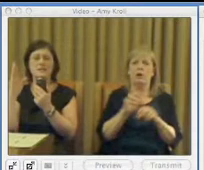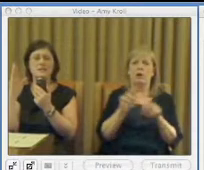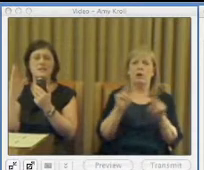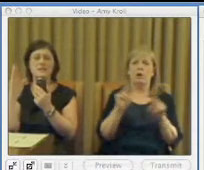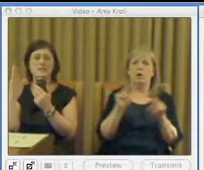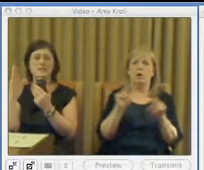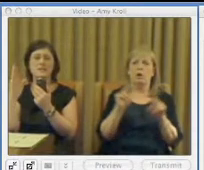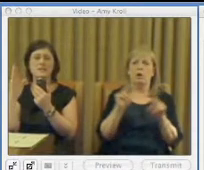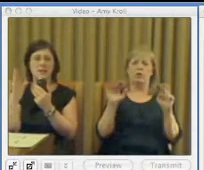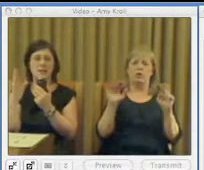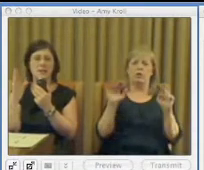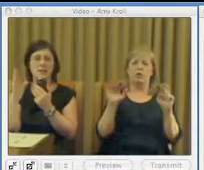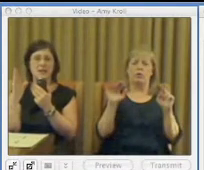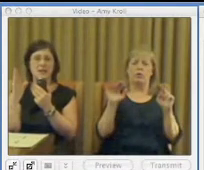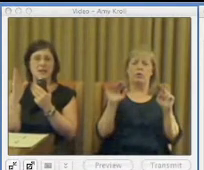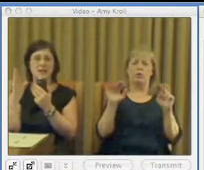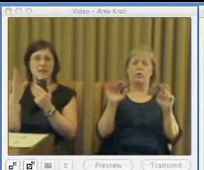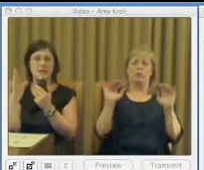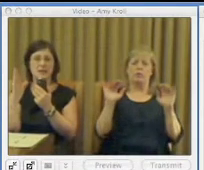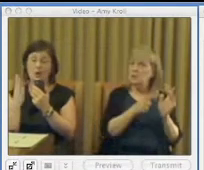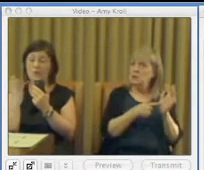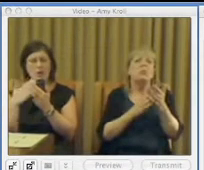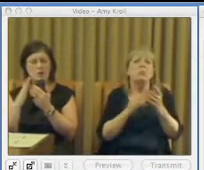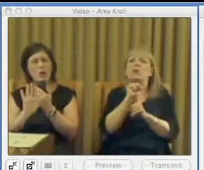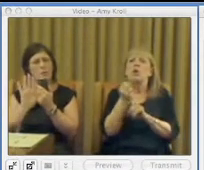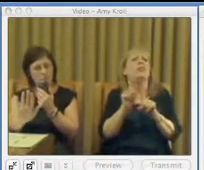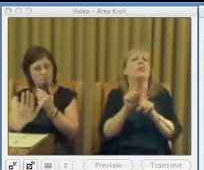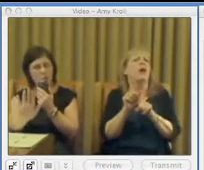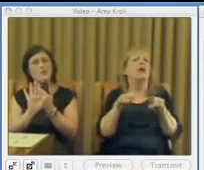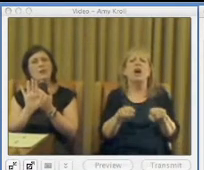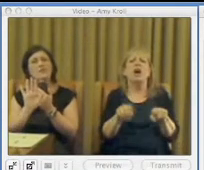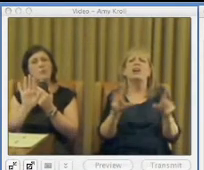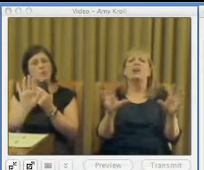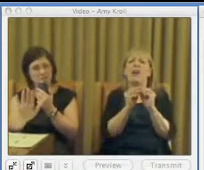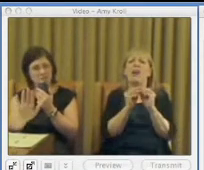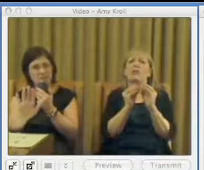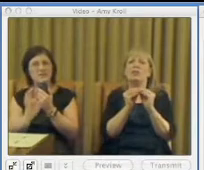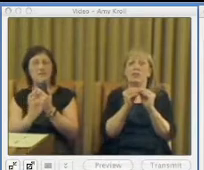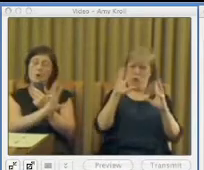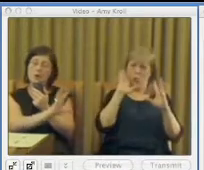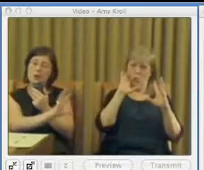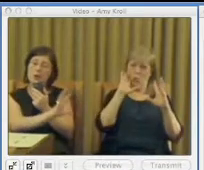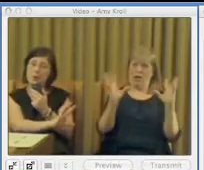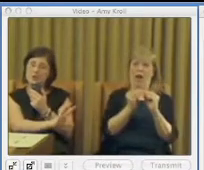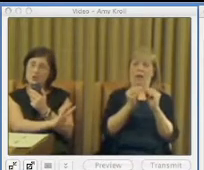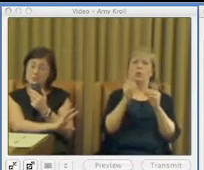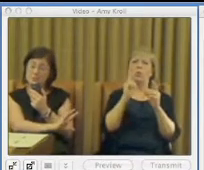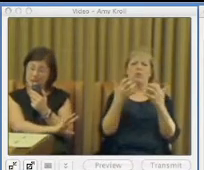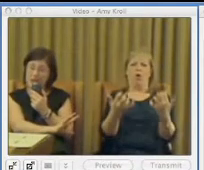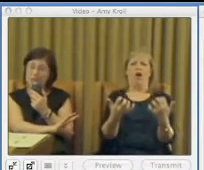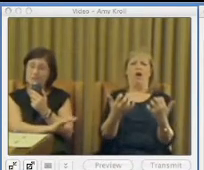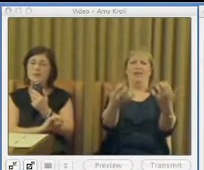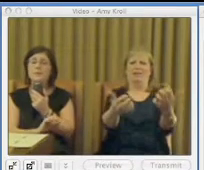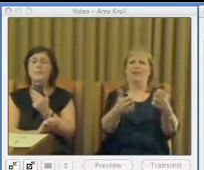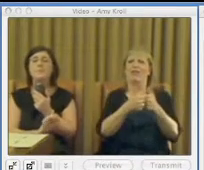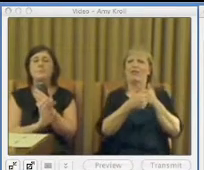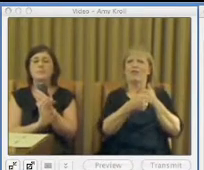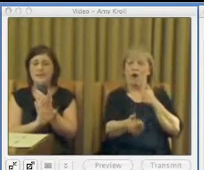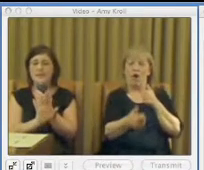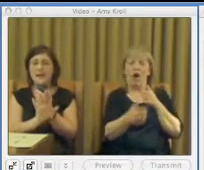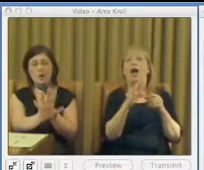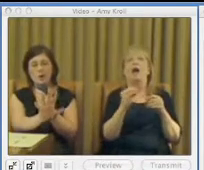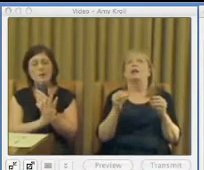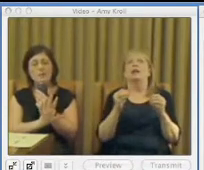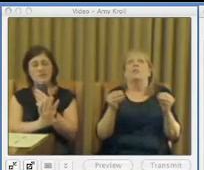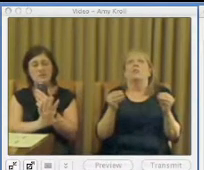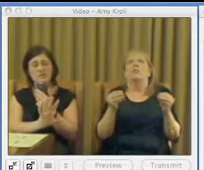that's relevant in some context. In a conference situation, you are more removed, you have more distance. And for spoken language interpreters in